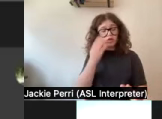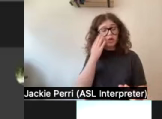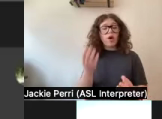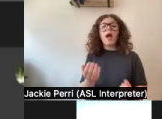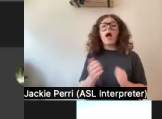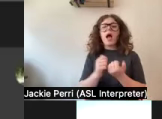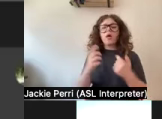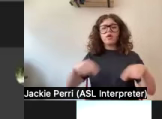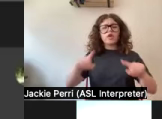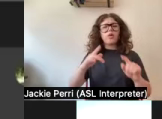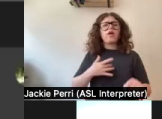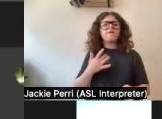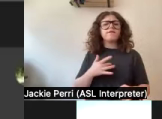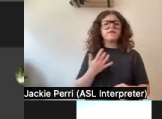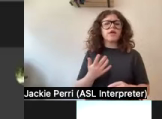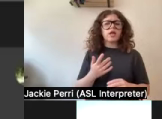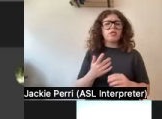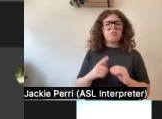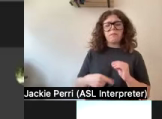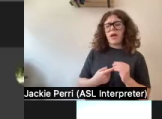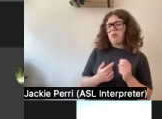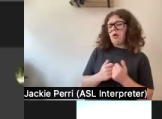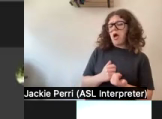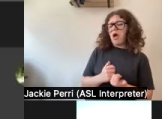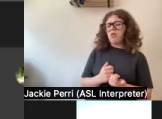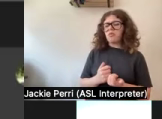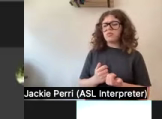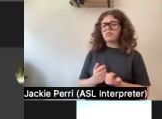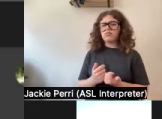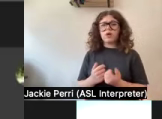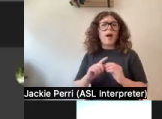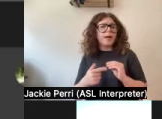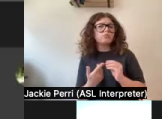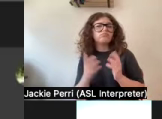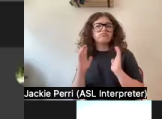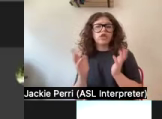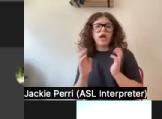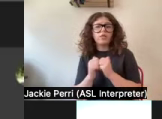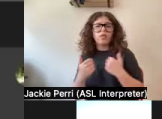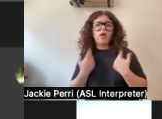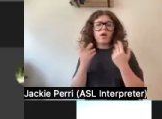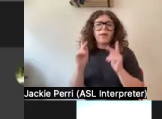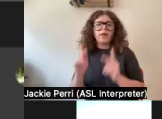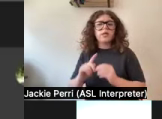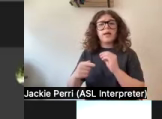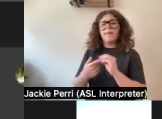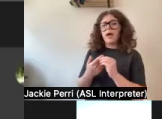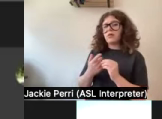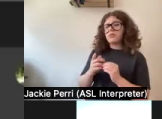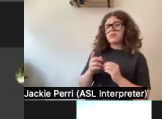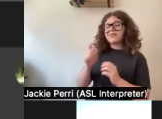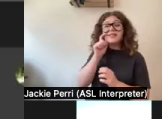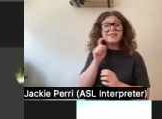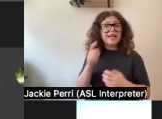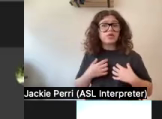on this call to talk with a young person or someone else about questions you have with sexual health. It's not